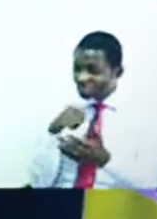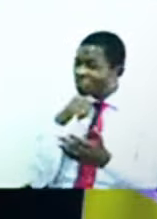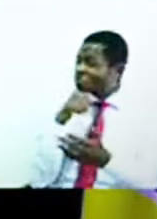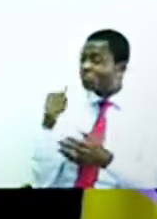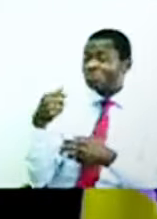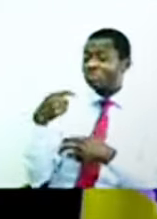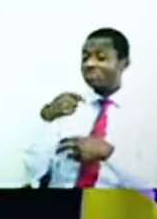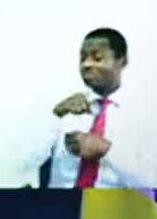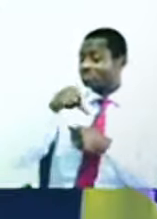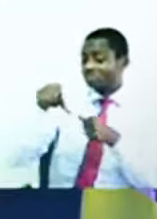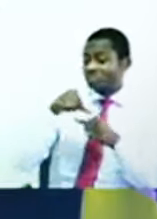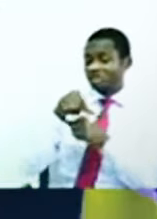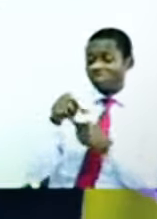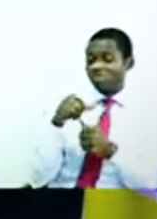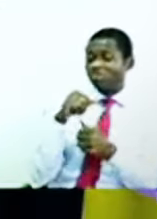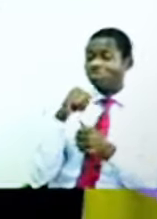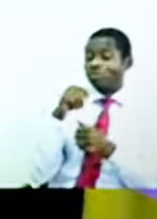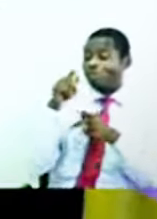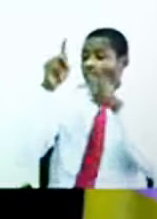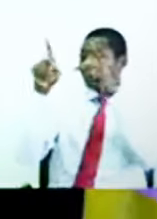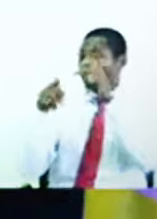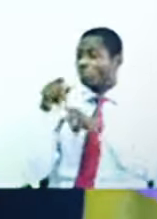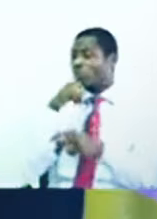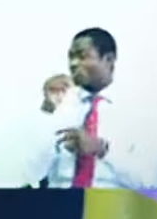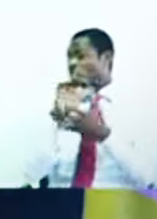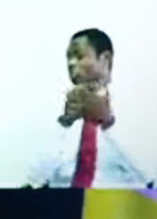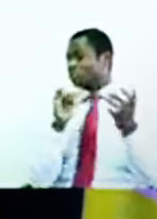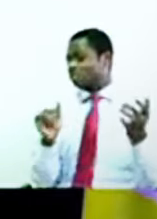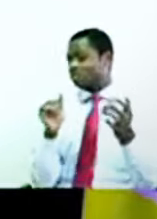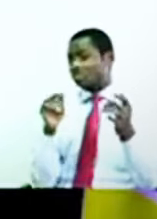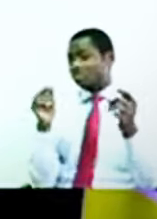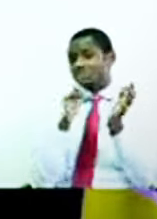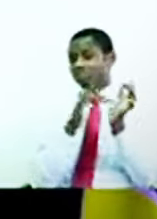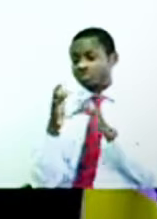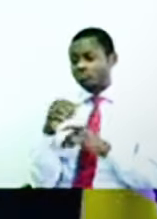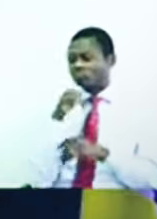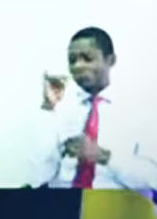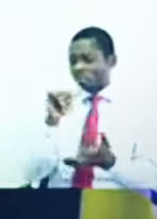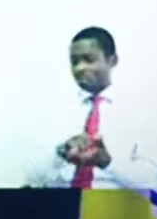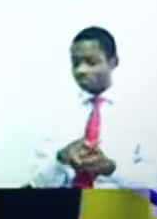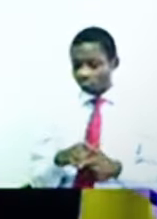I'm now leaving the slave, I'm coming to the new creation.